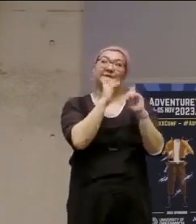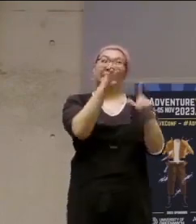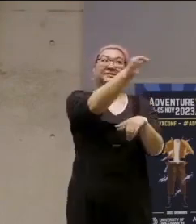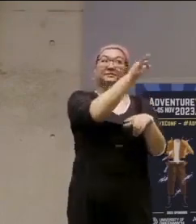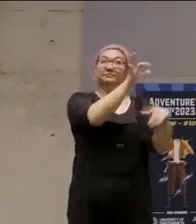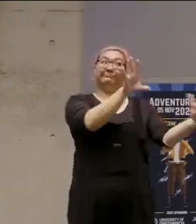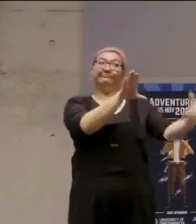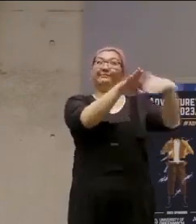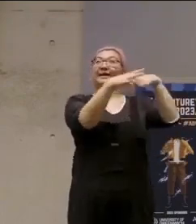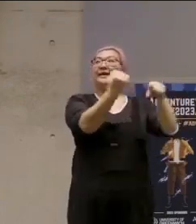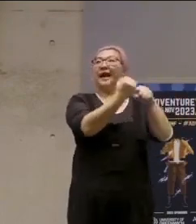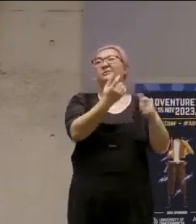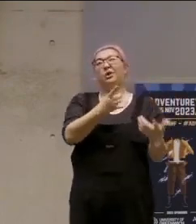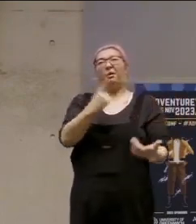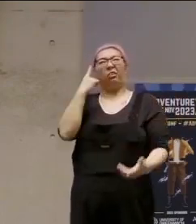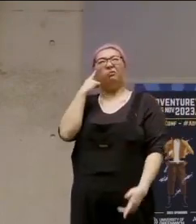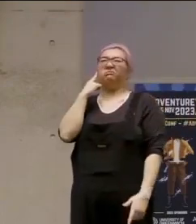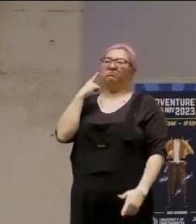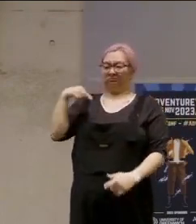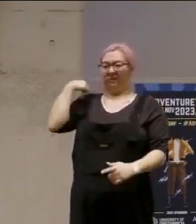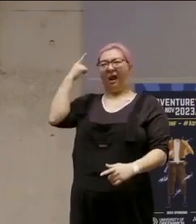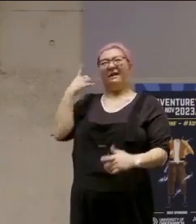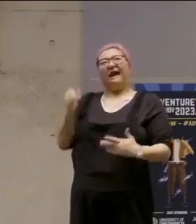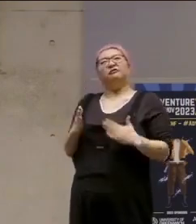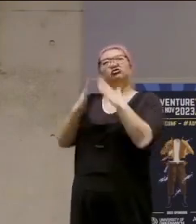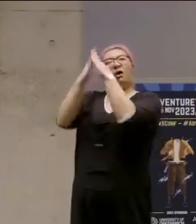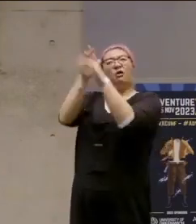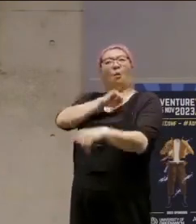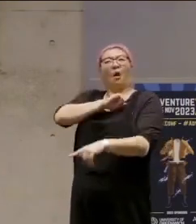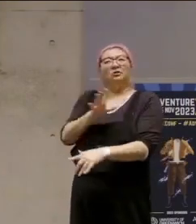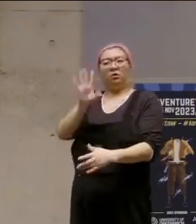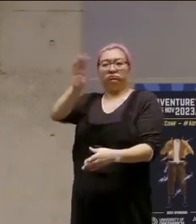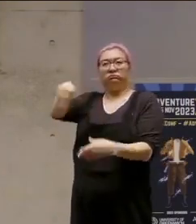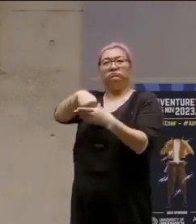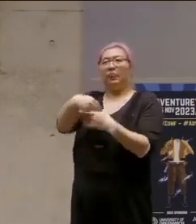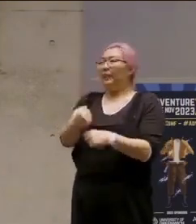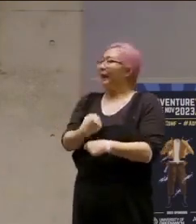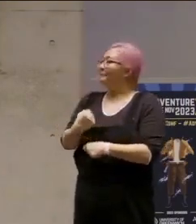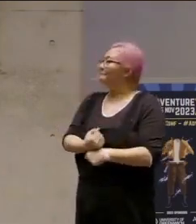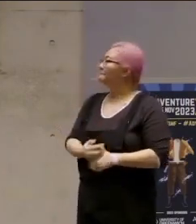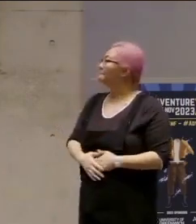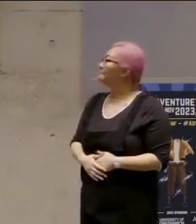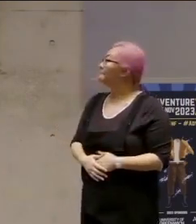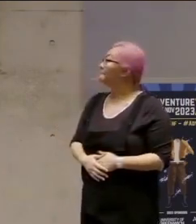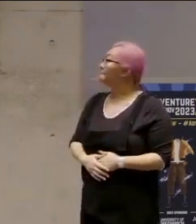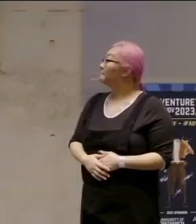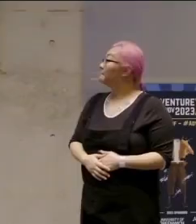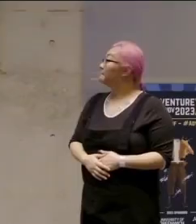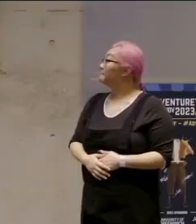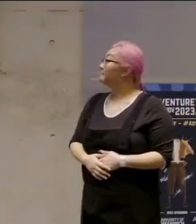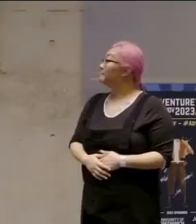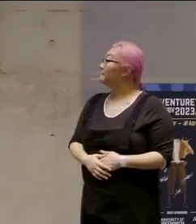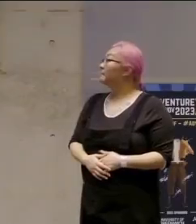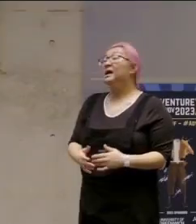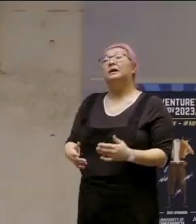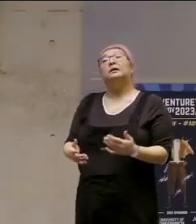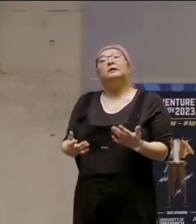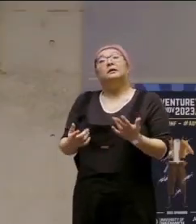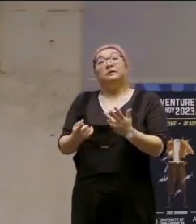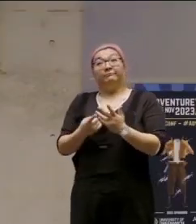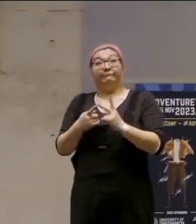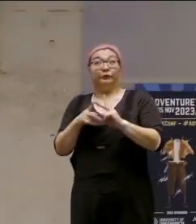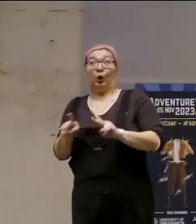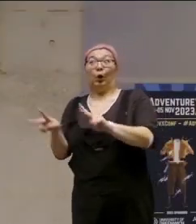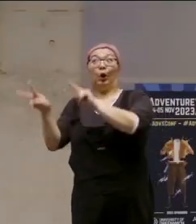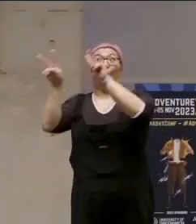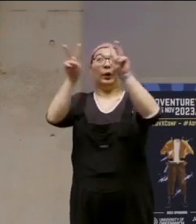design in the things around you. And so that's a really big part of it for me. Another key part is listening to what's around you. I